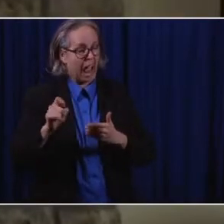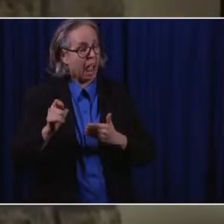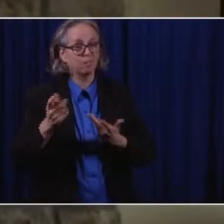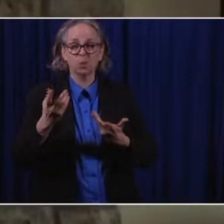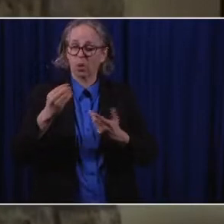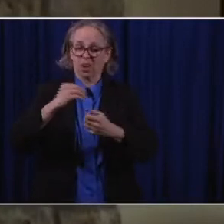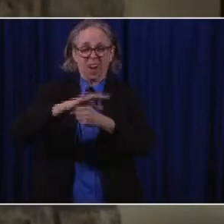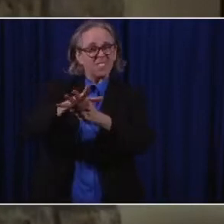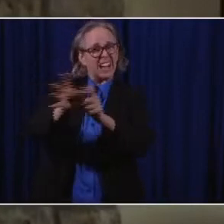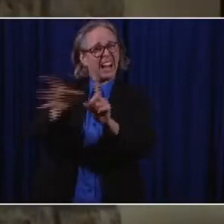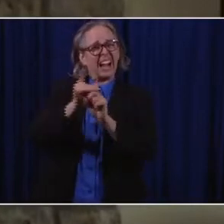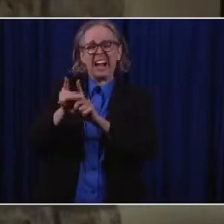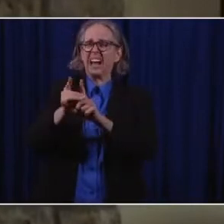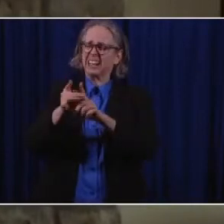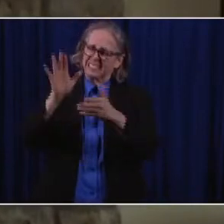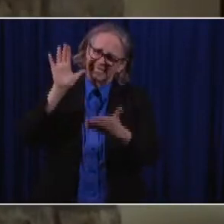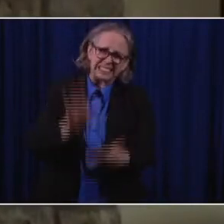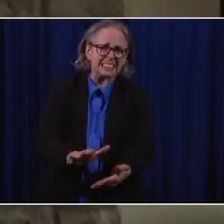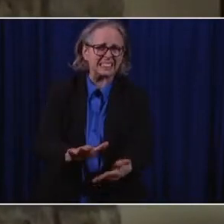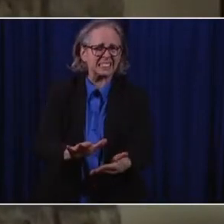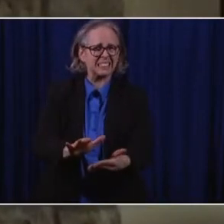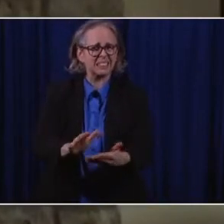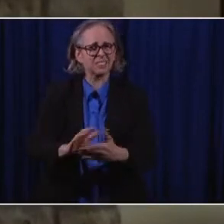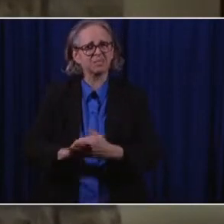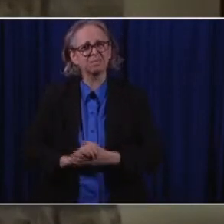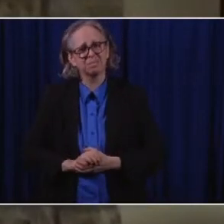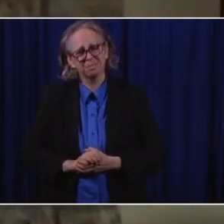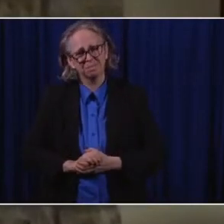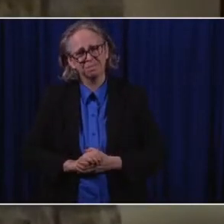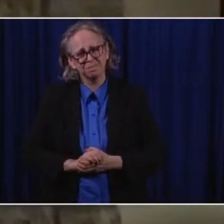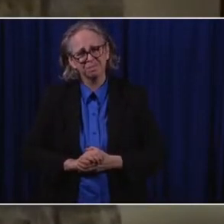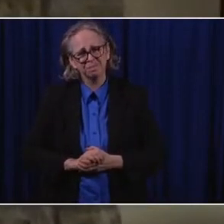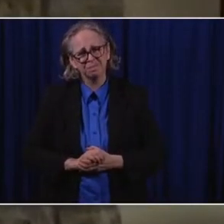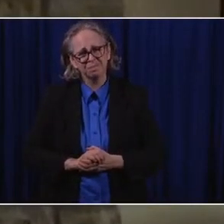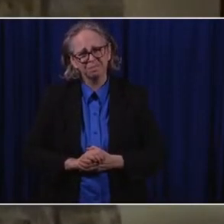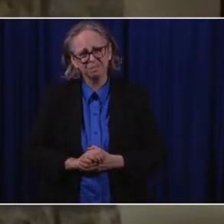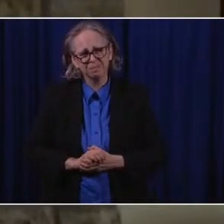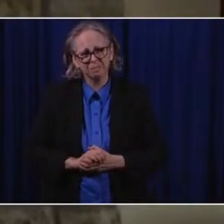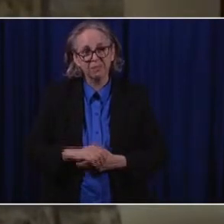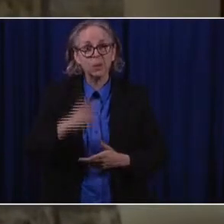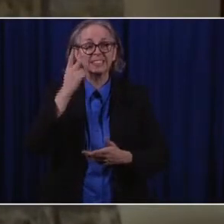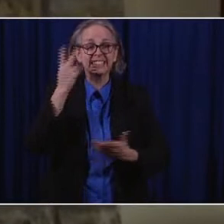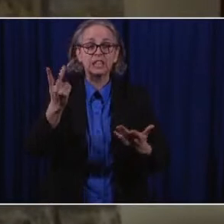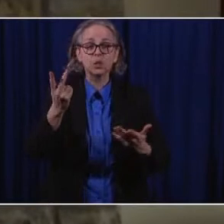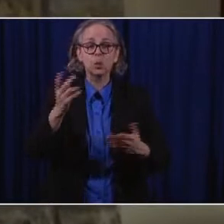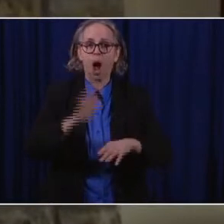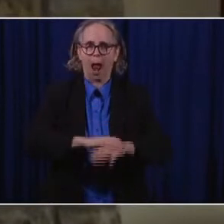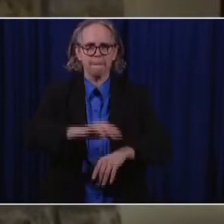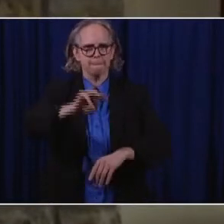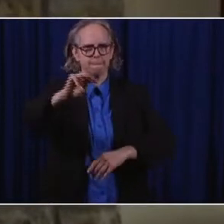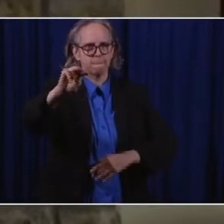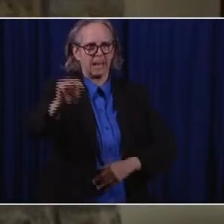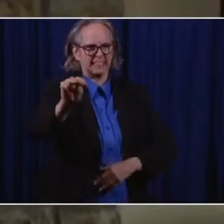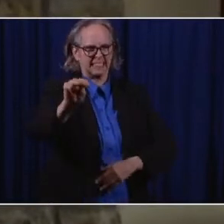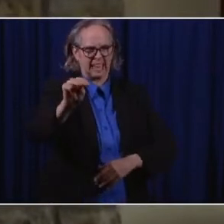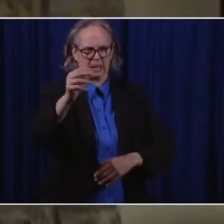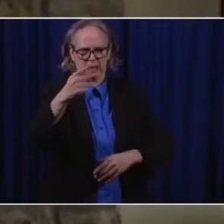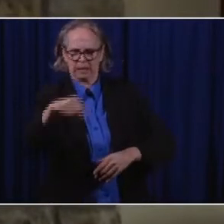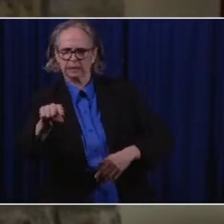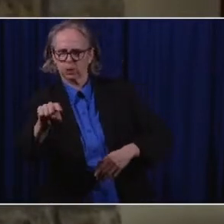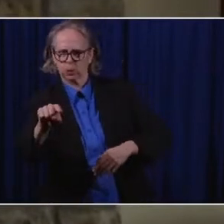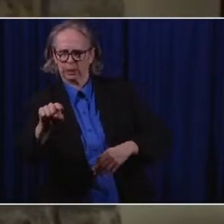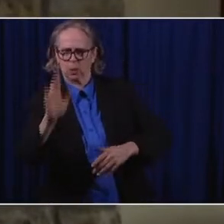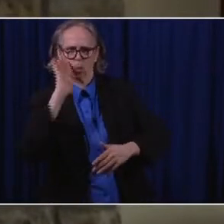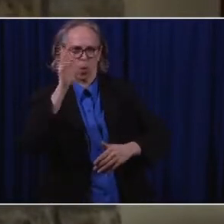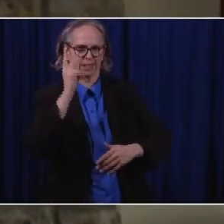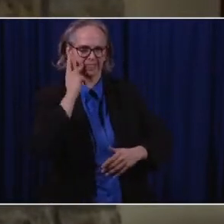that. We will be back either for a press conference on Monday and Tuesday. We'll announce that